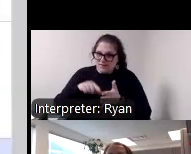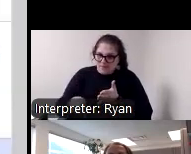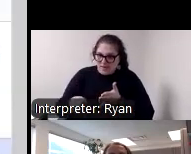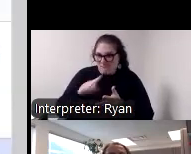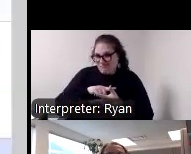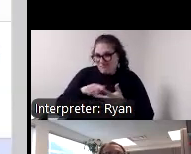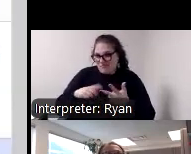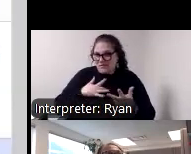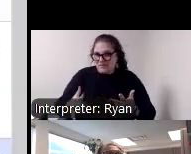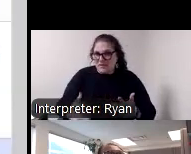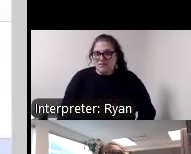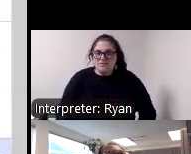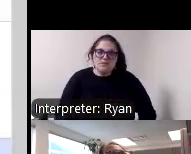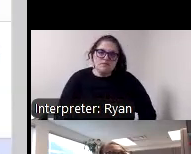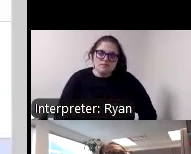Hmm.